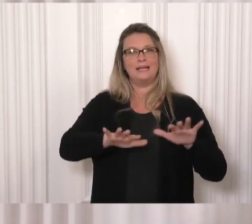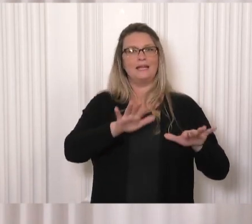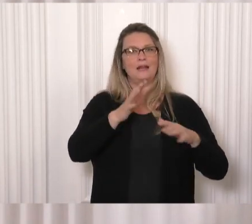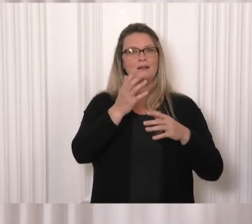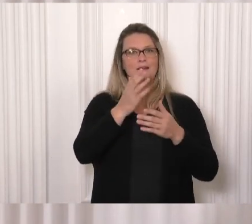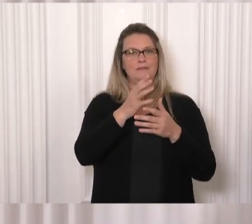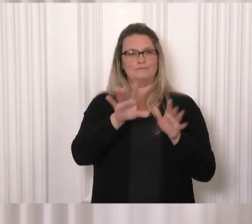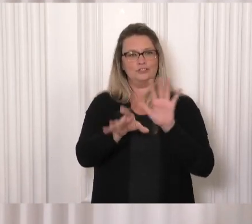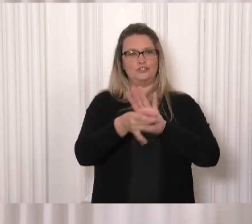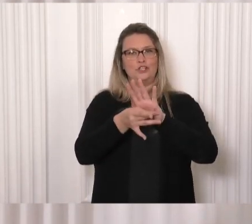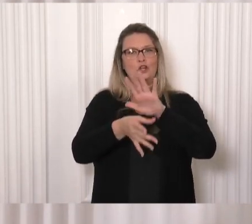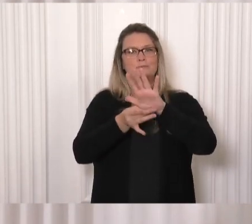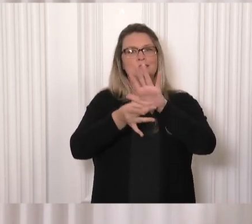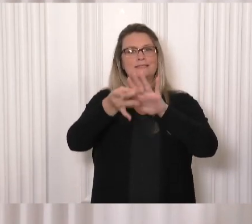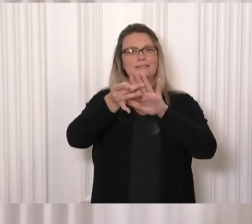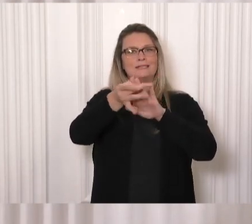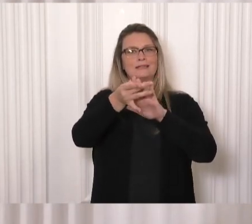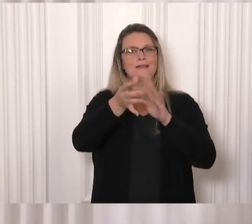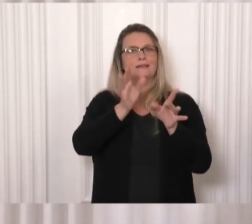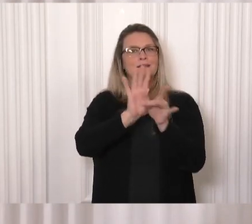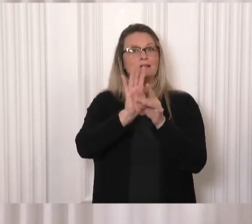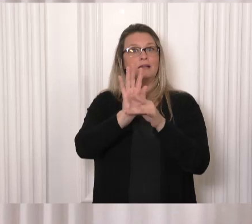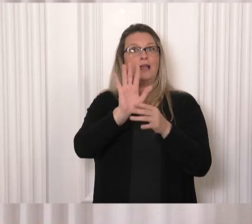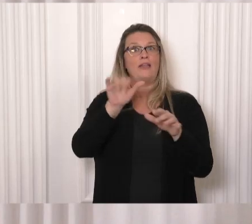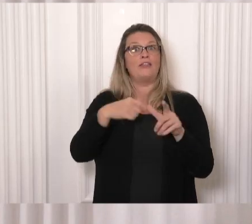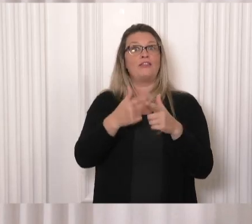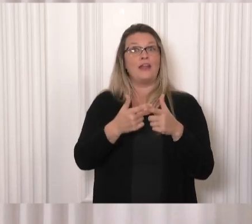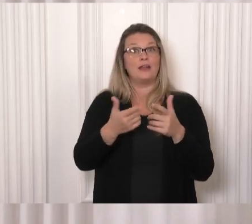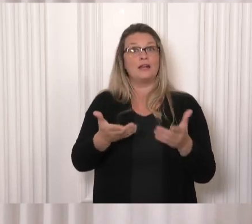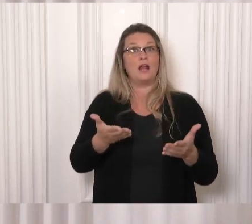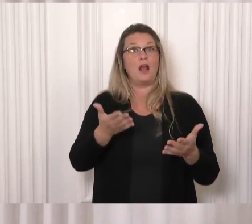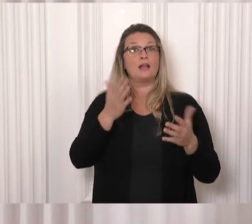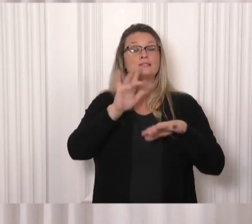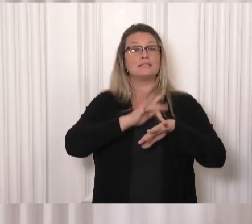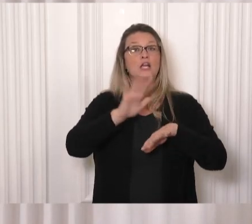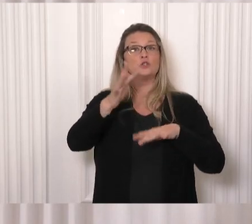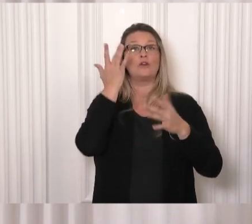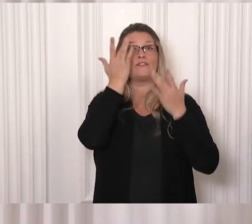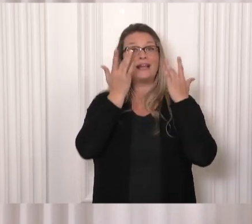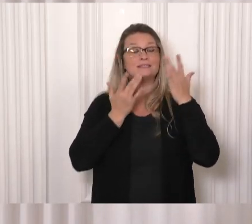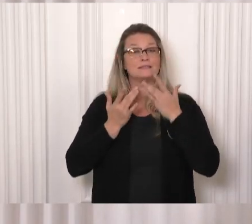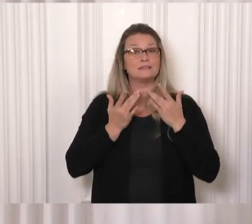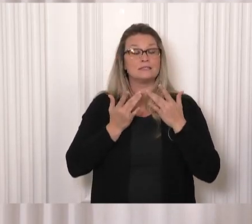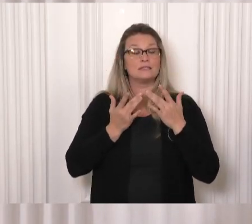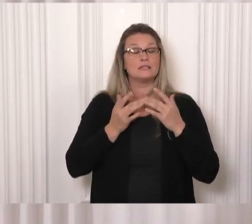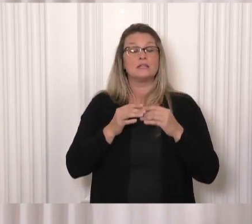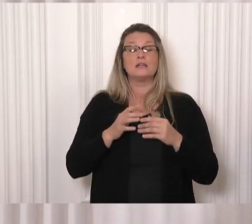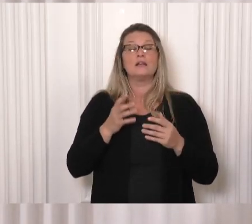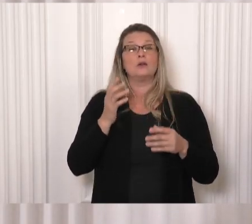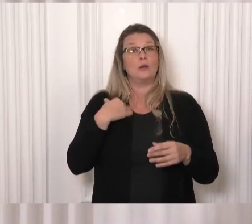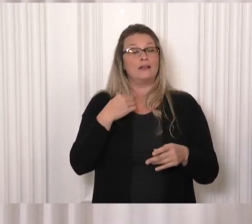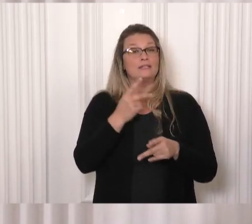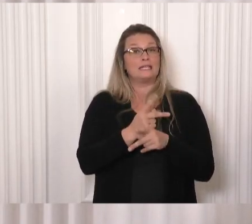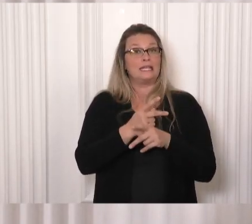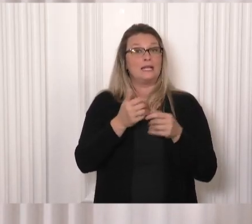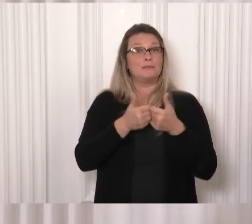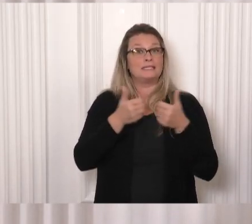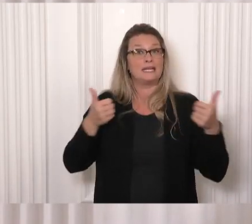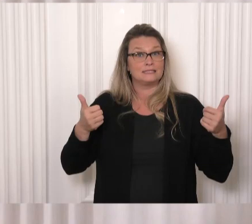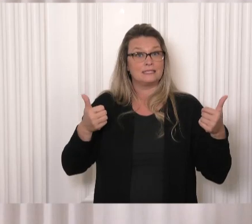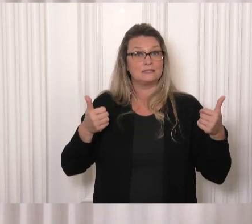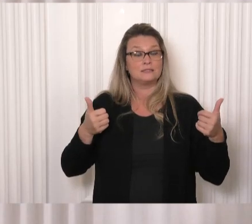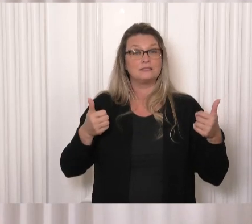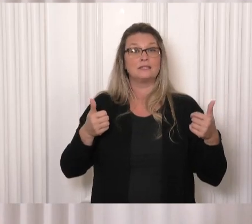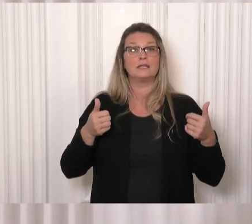There is a concern if somebody's sick and coughing around you, you need to have distance. But I think clearly now it is the spread